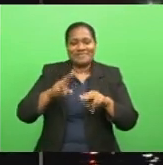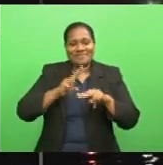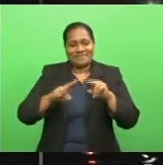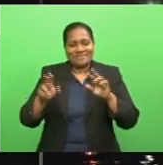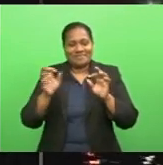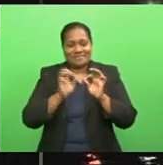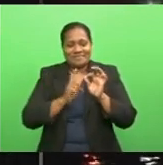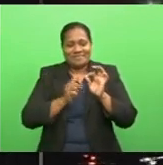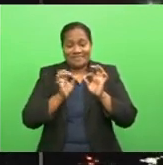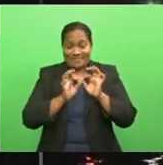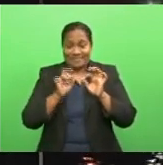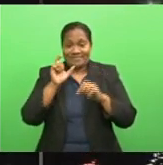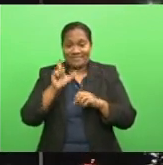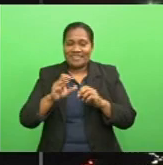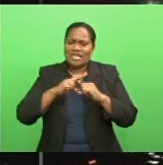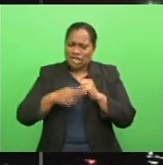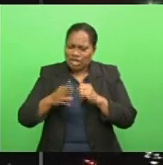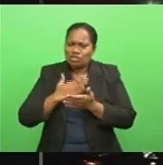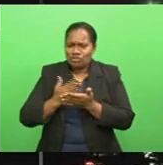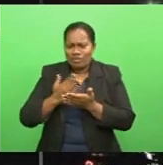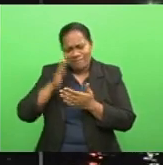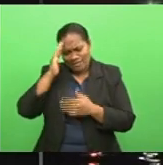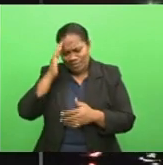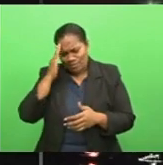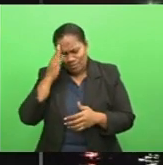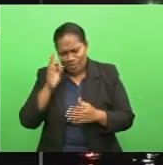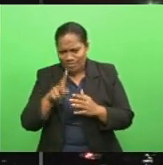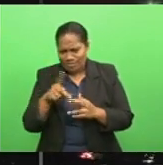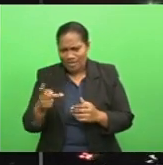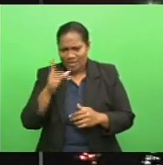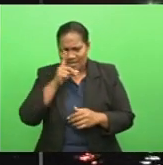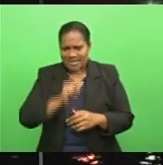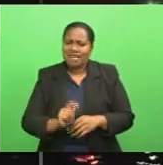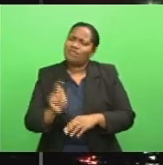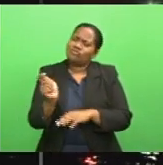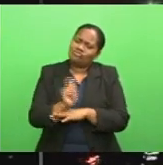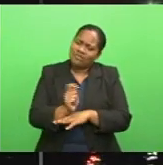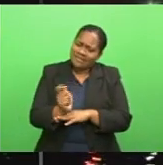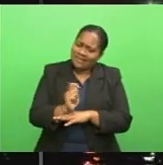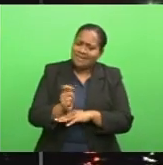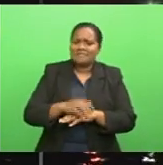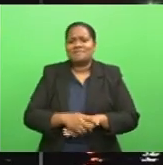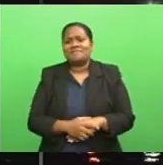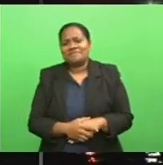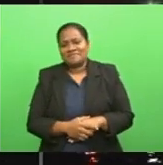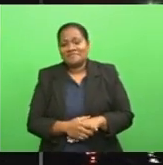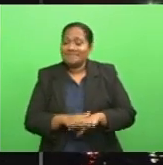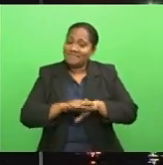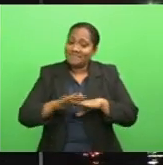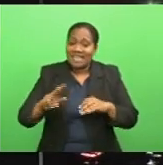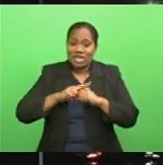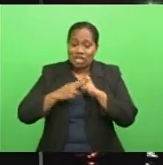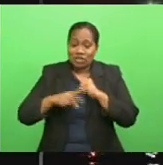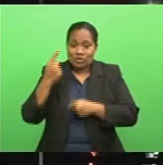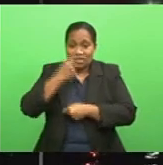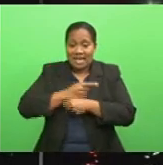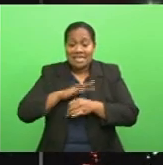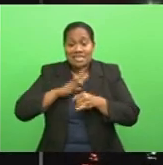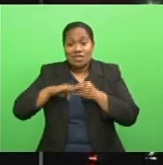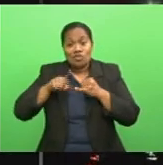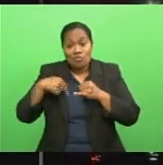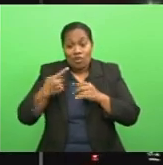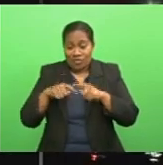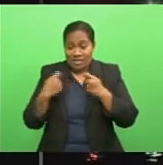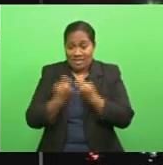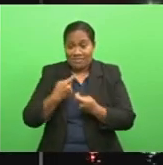fbcnews@fbc.com.fj. Share it with us on our Facebook page, FBC News, and our Twitter page at FBC_news. That's your news for tonight. Until tomorrow from the team and